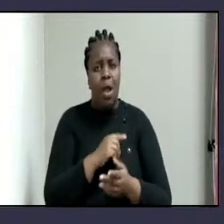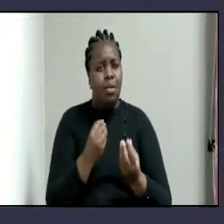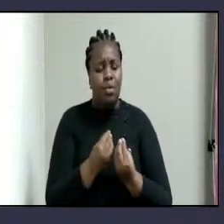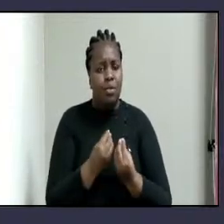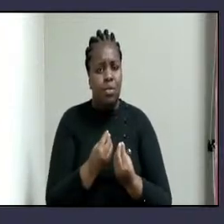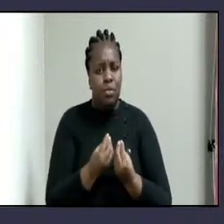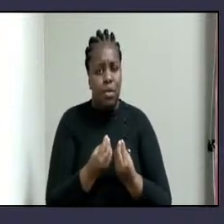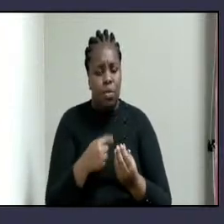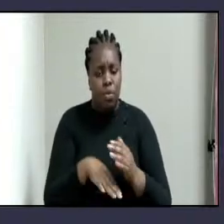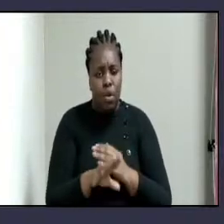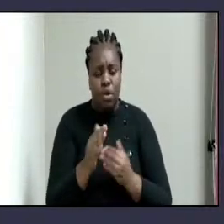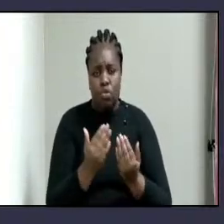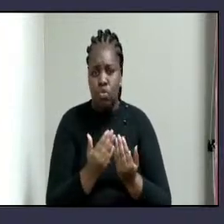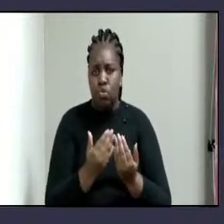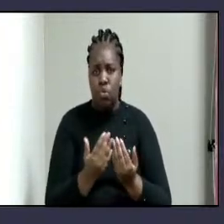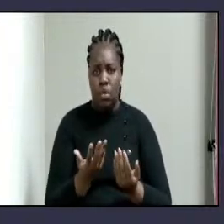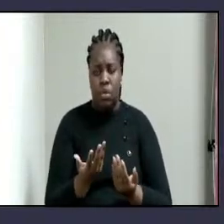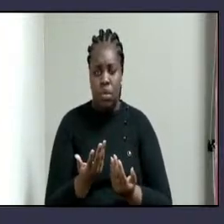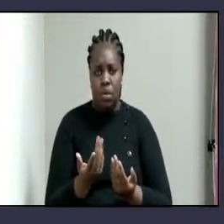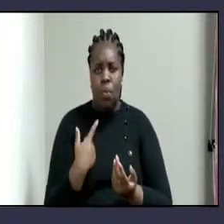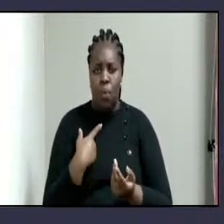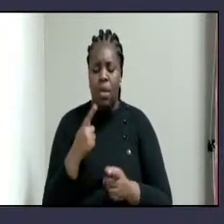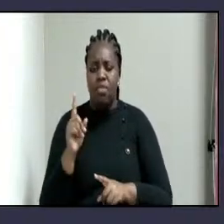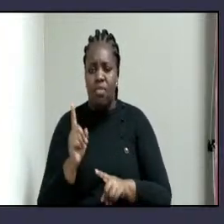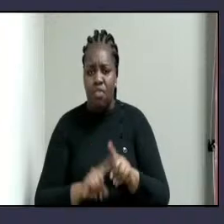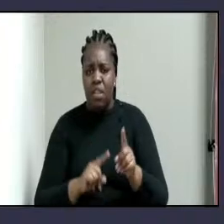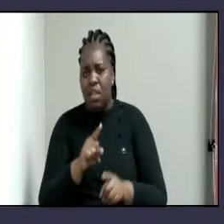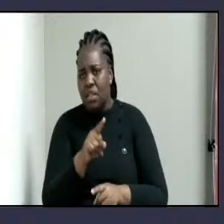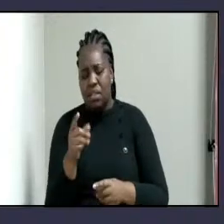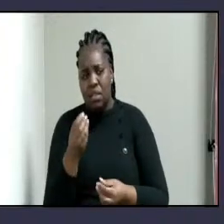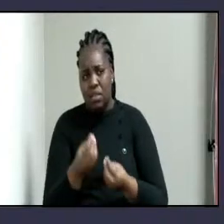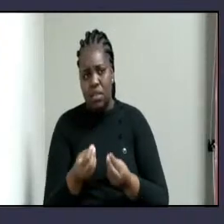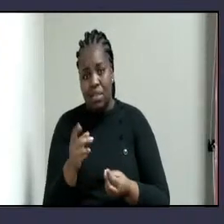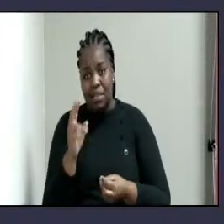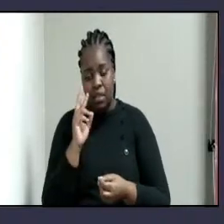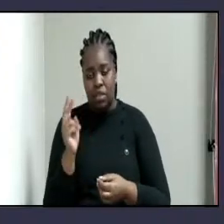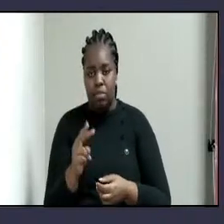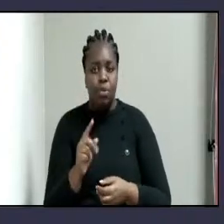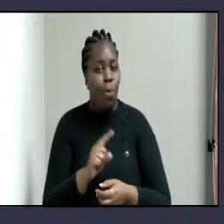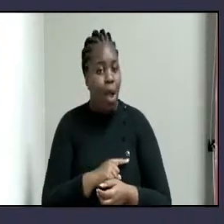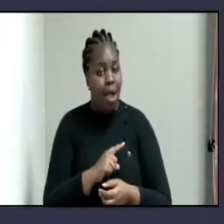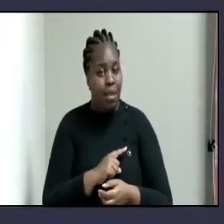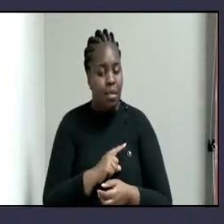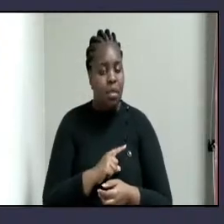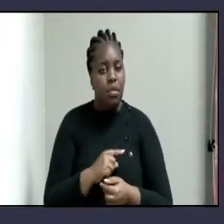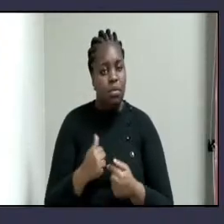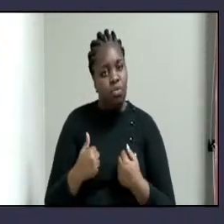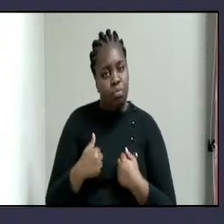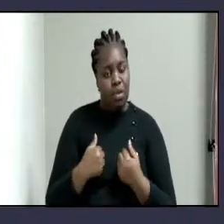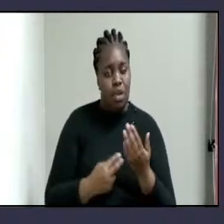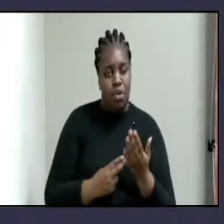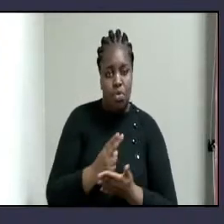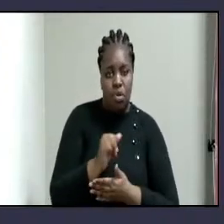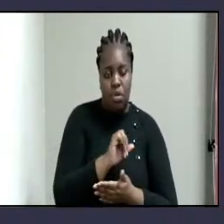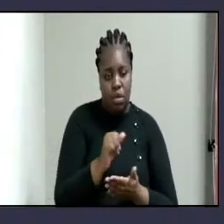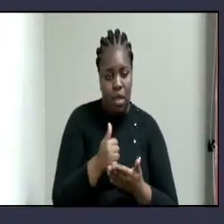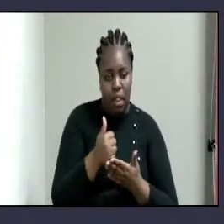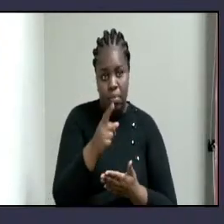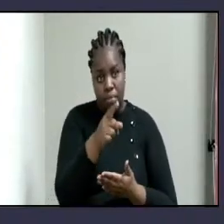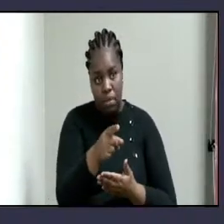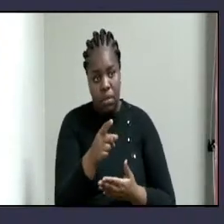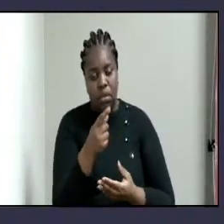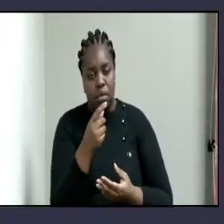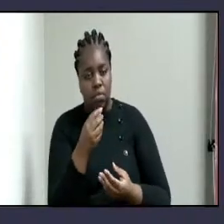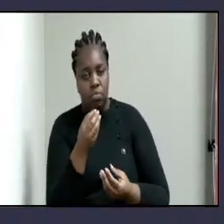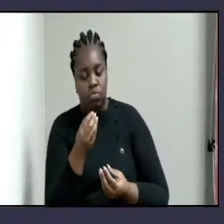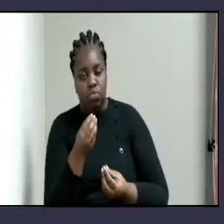of school-going age not going to school? We are failing children in that aspect. Because to me, the right to have access to nutrition in